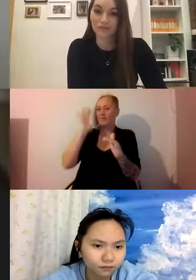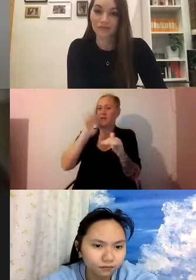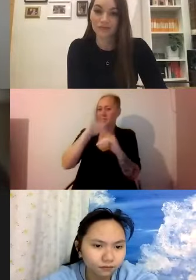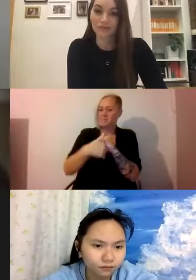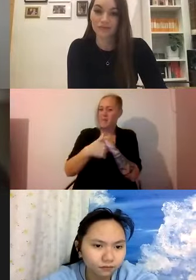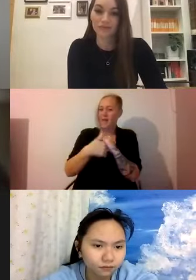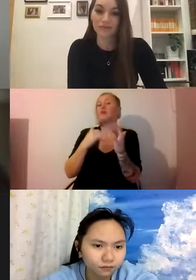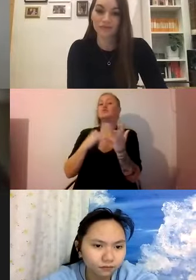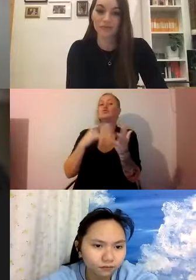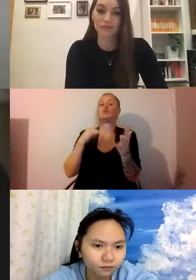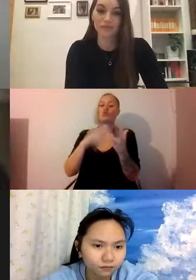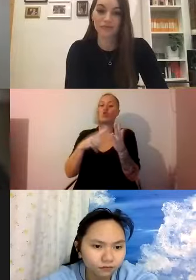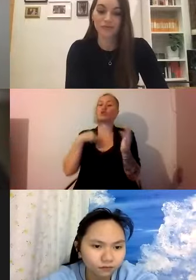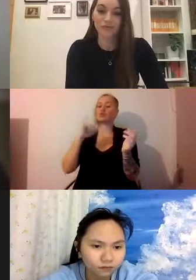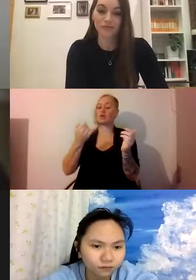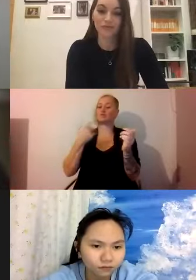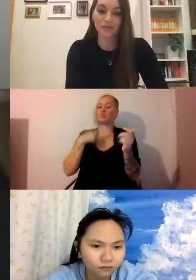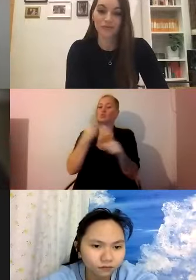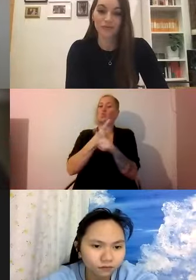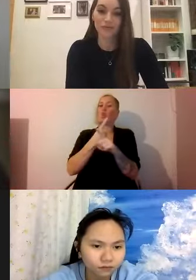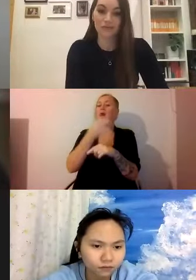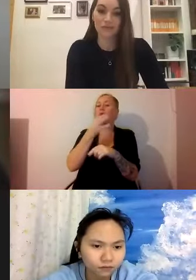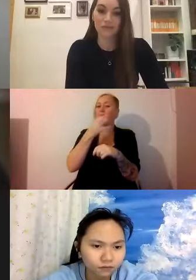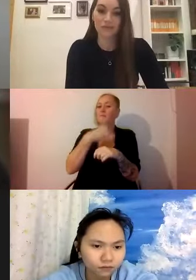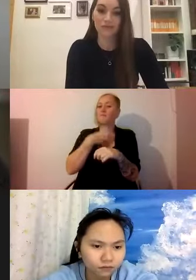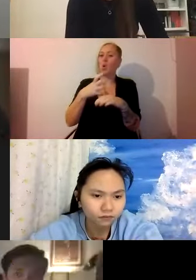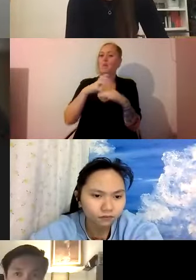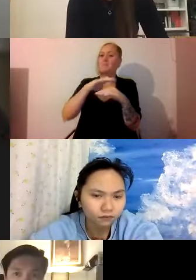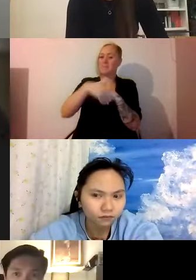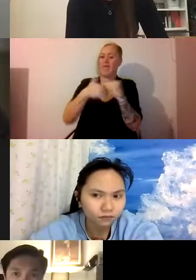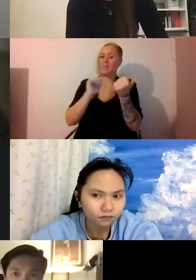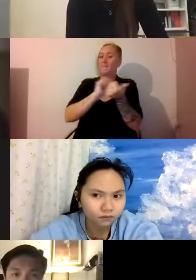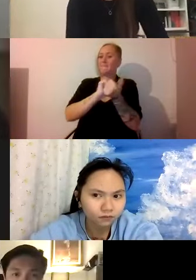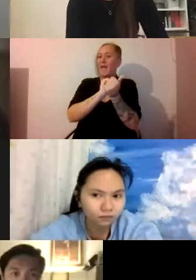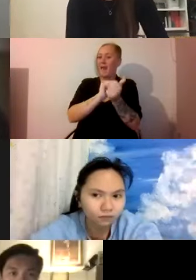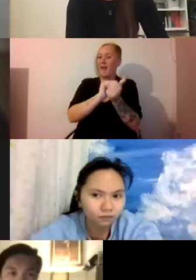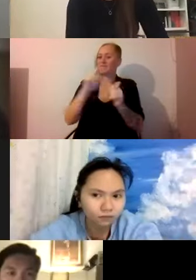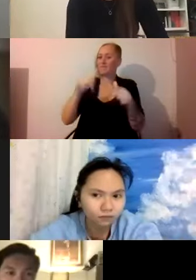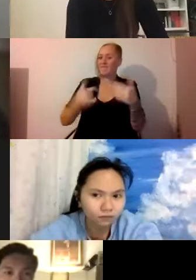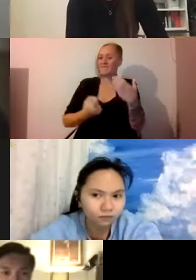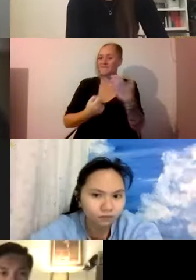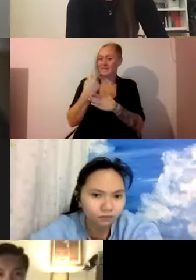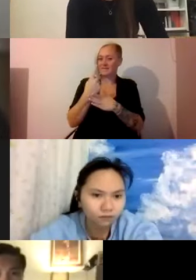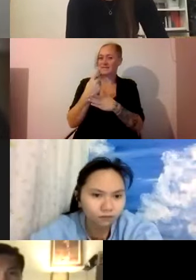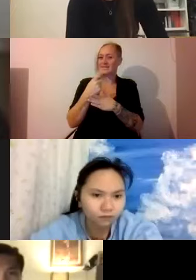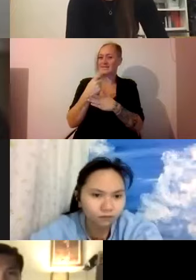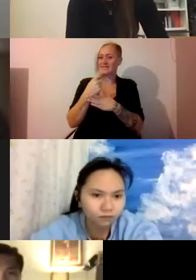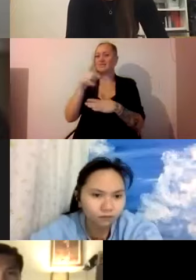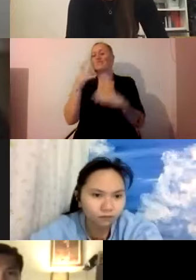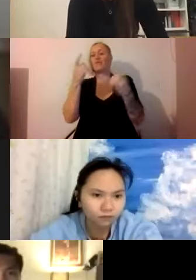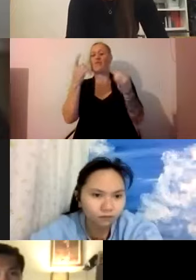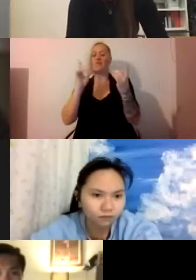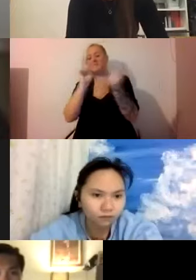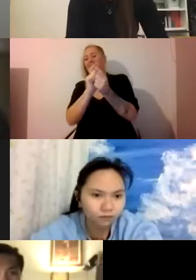So I'd just like to talk a little bit more now about our partners for the events. You've kind of already met Darren,